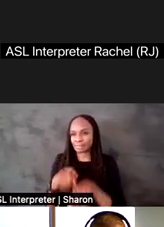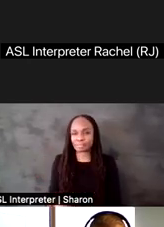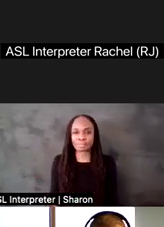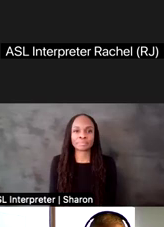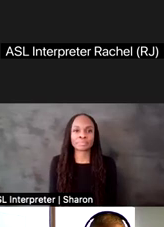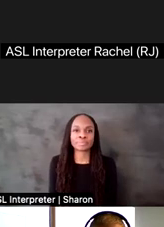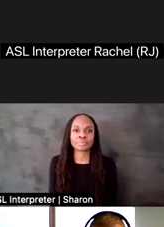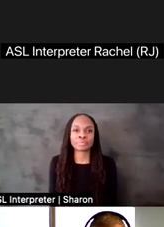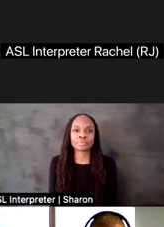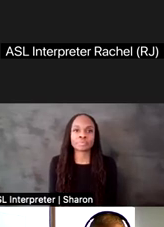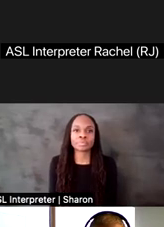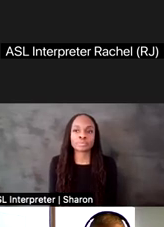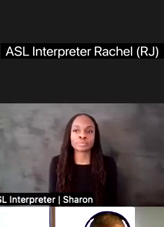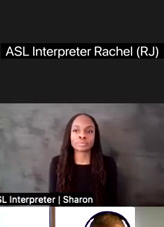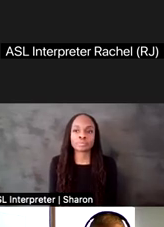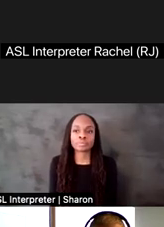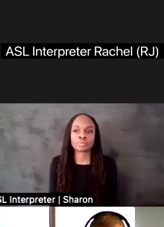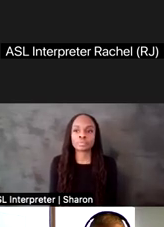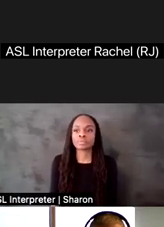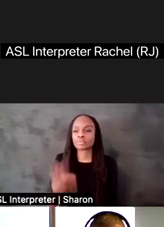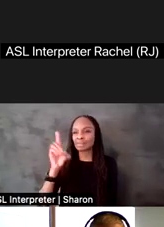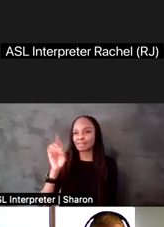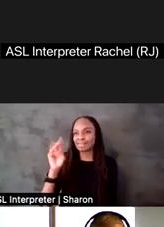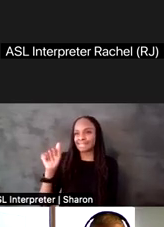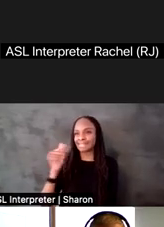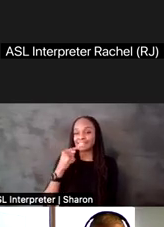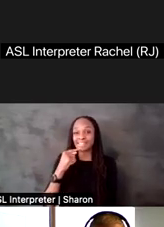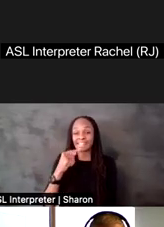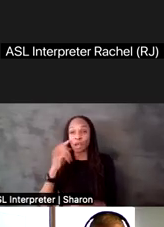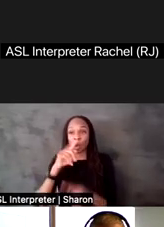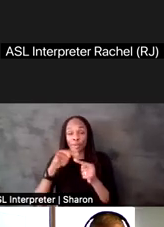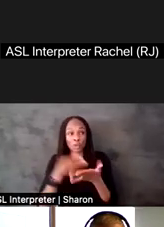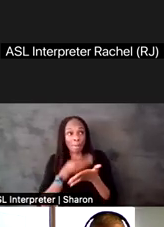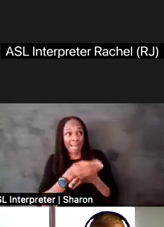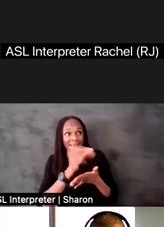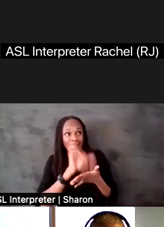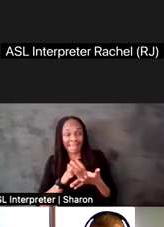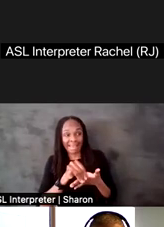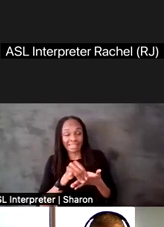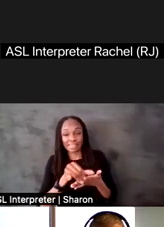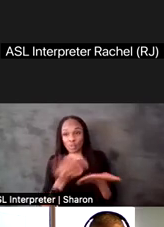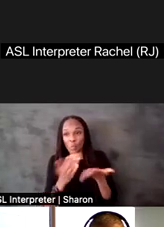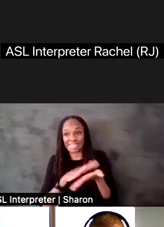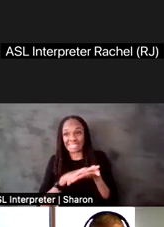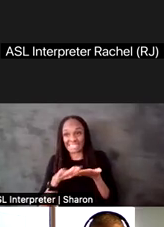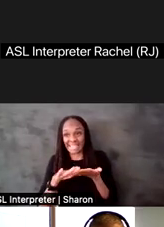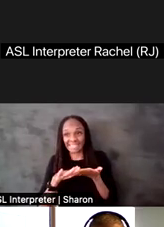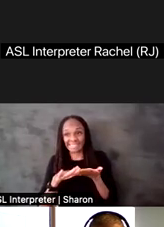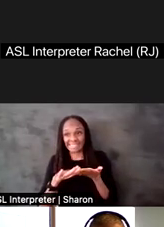we'll be Another doing a poll for suggestion each too, step. Mark, is when you do purchase these items, what's really nice these days